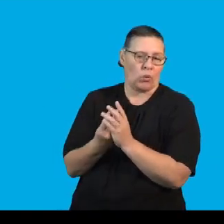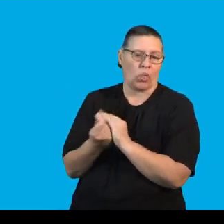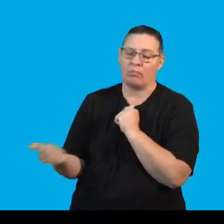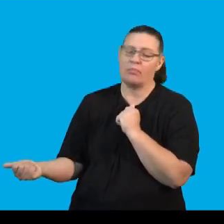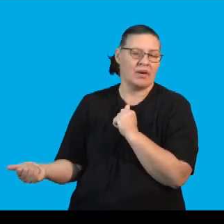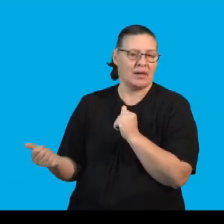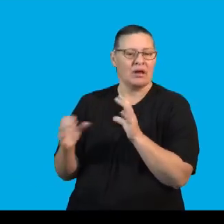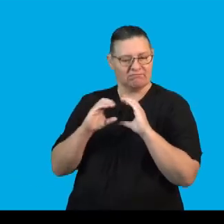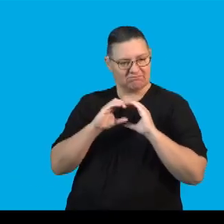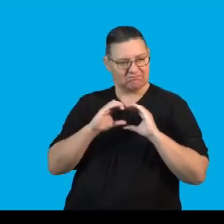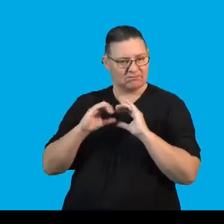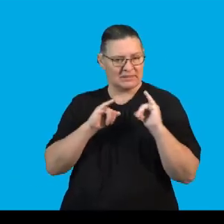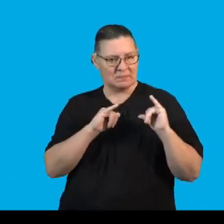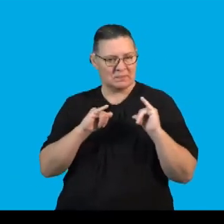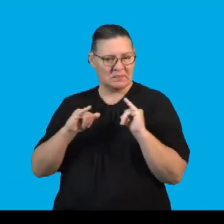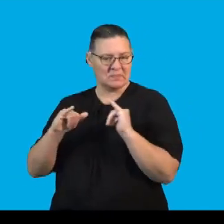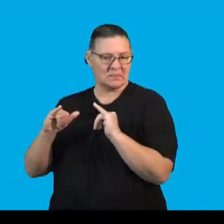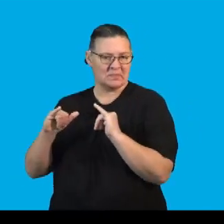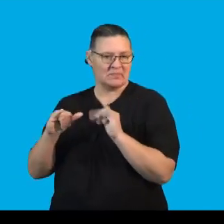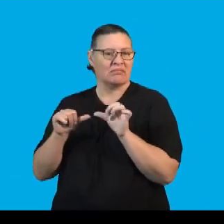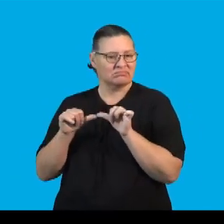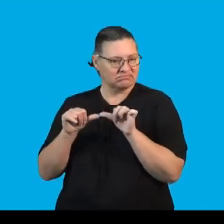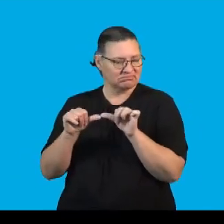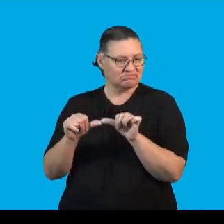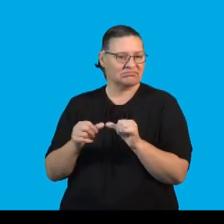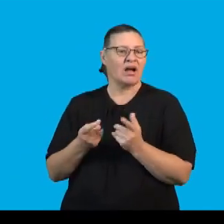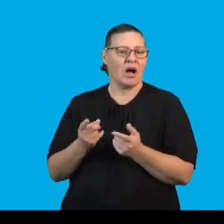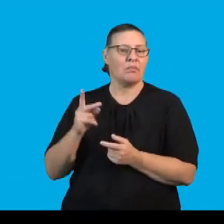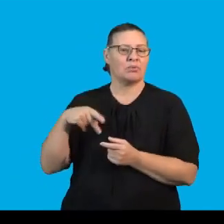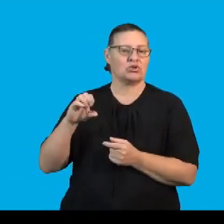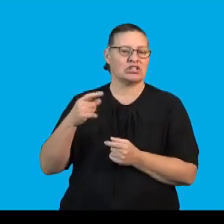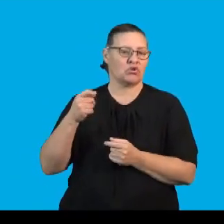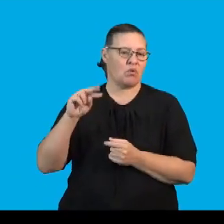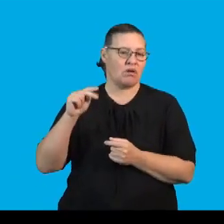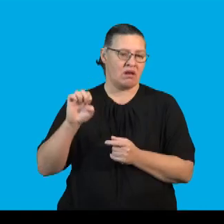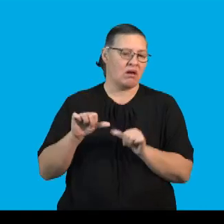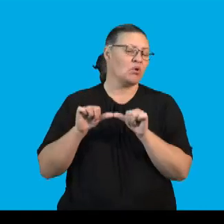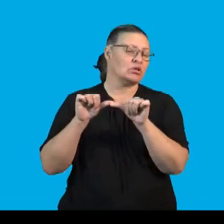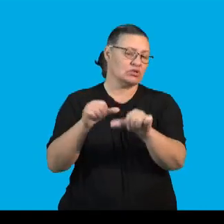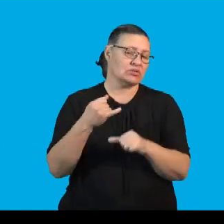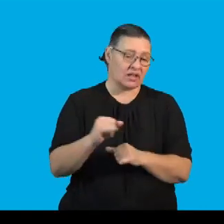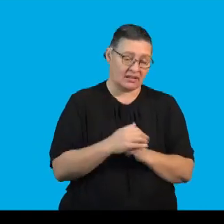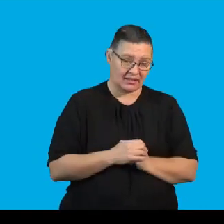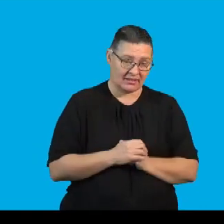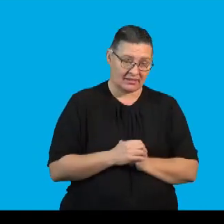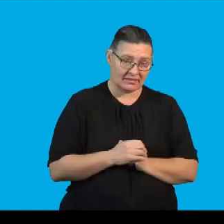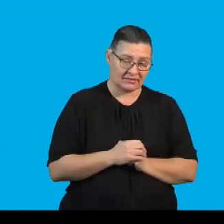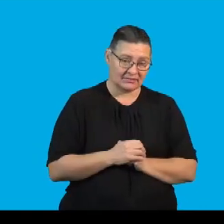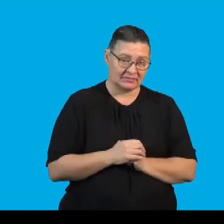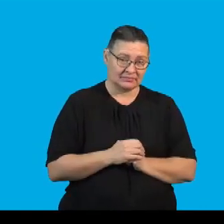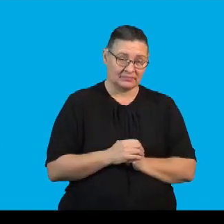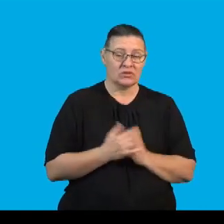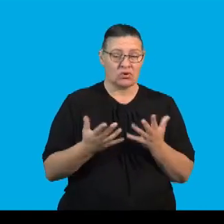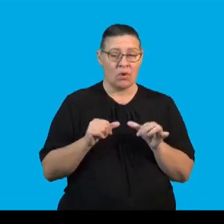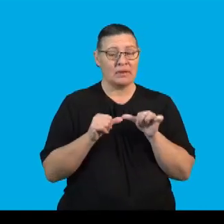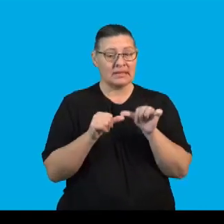smaller. And it continues to secrete progesterone. Remember, corpus luteum secretes progesterone.